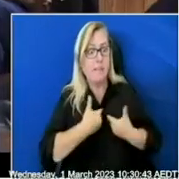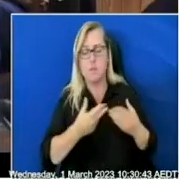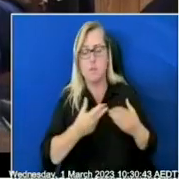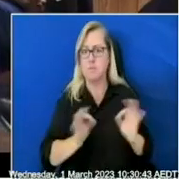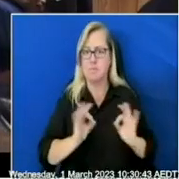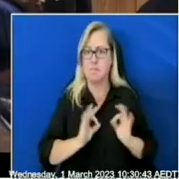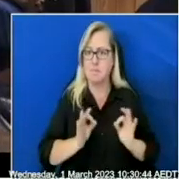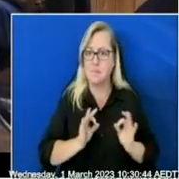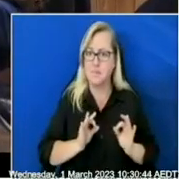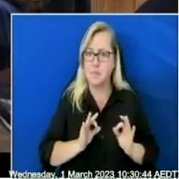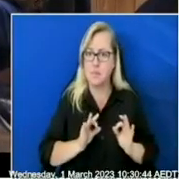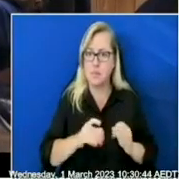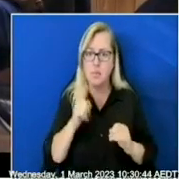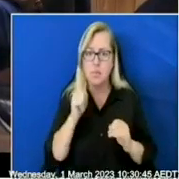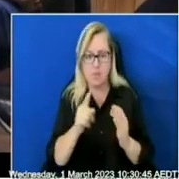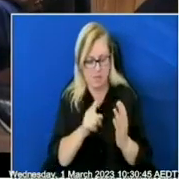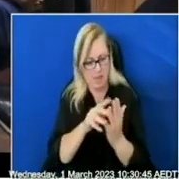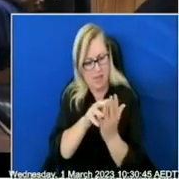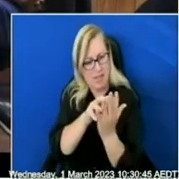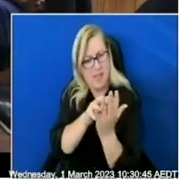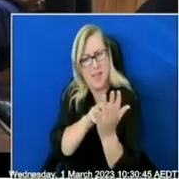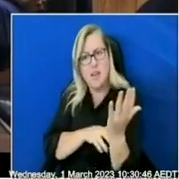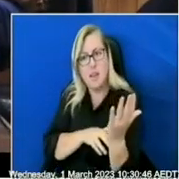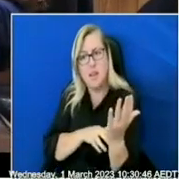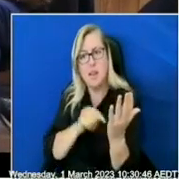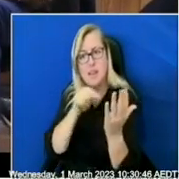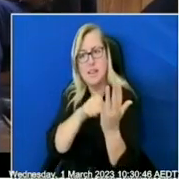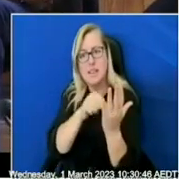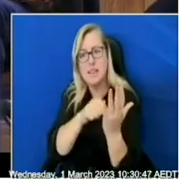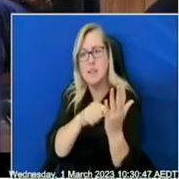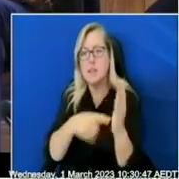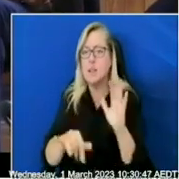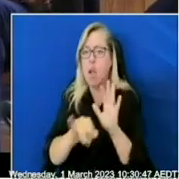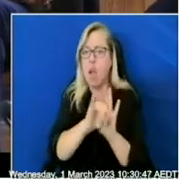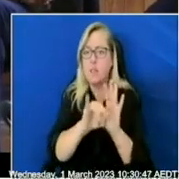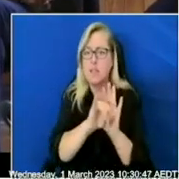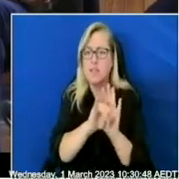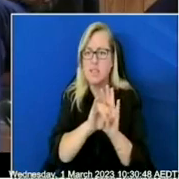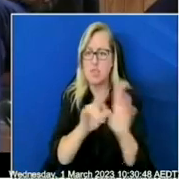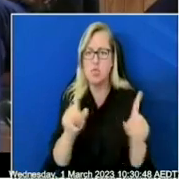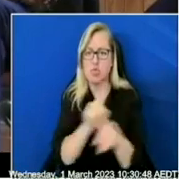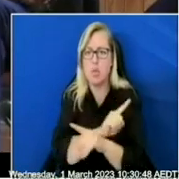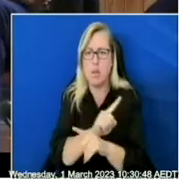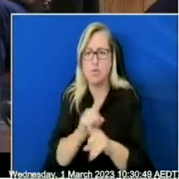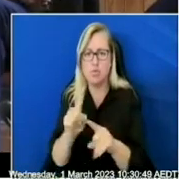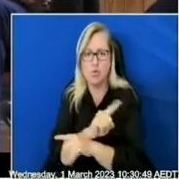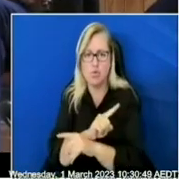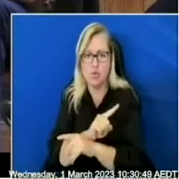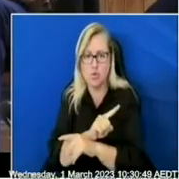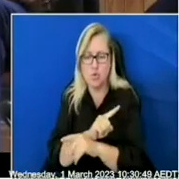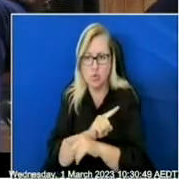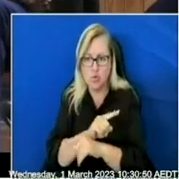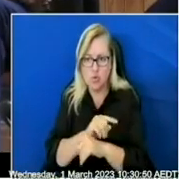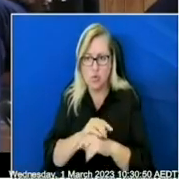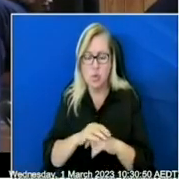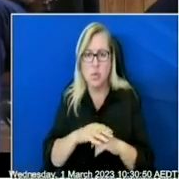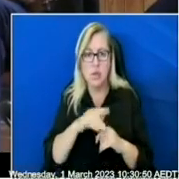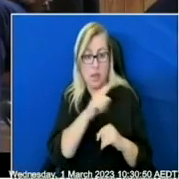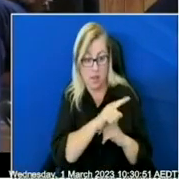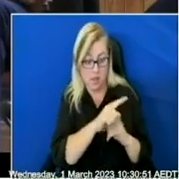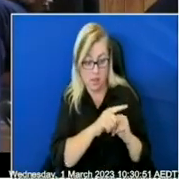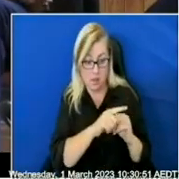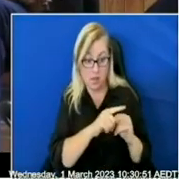then it starts. Record not only their identity but physical